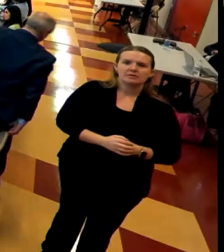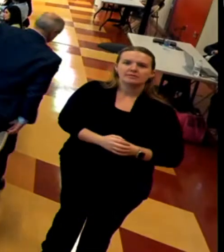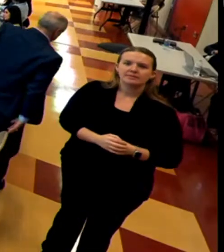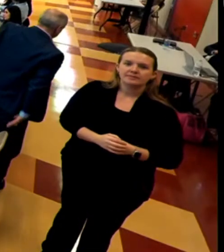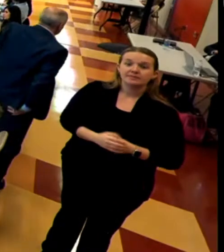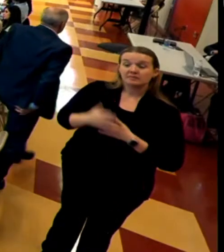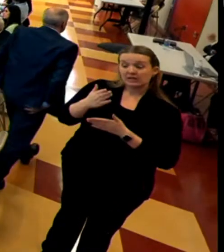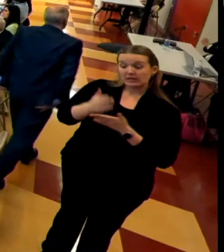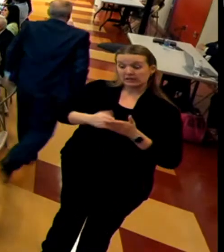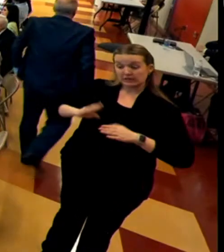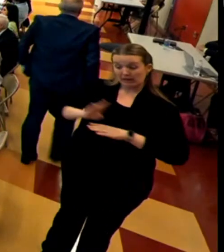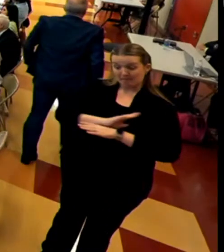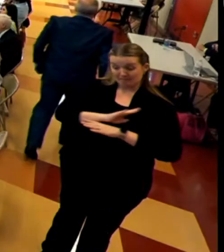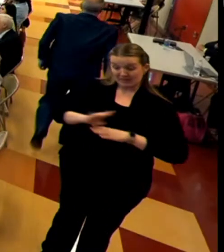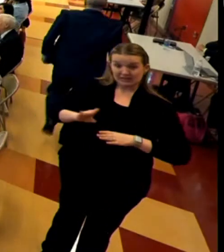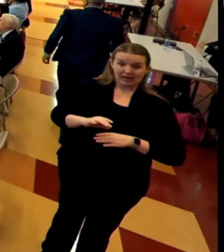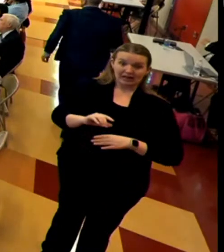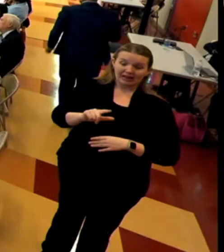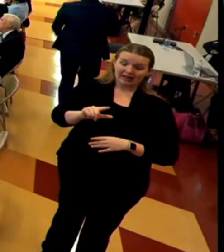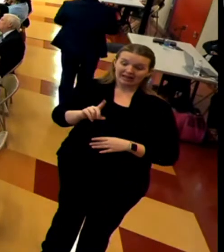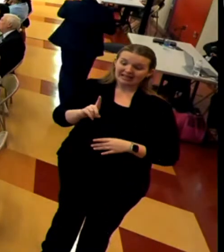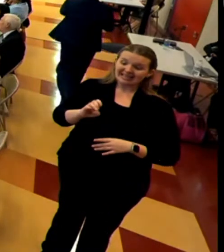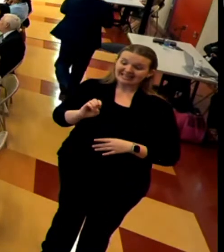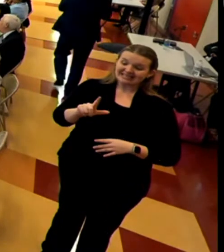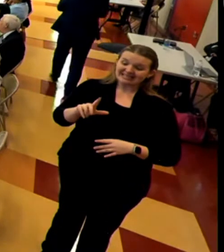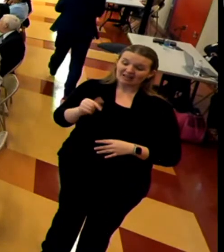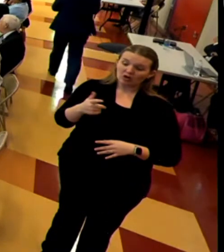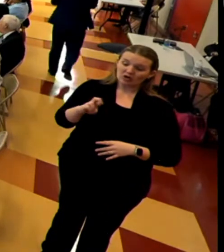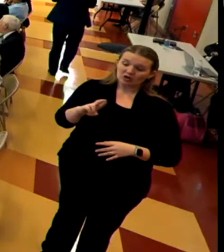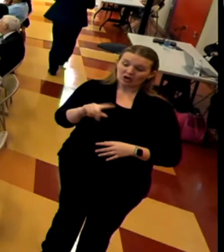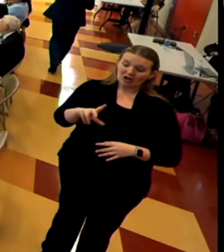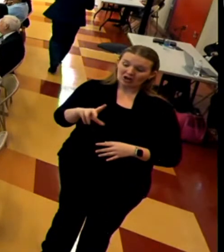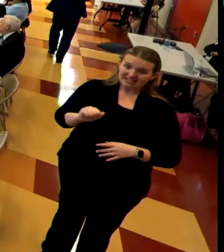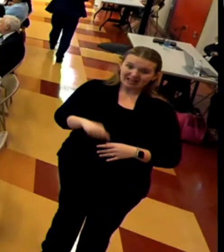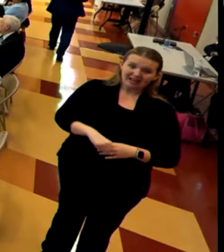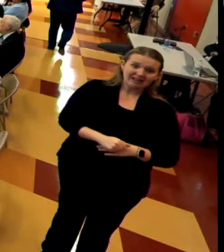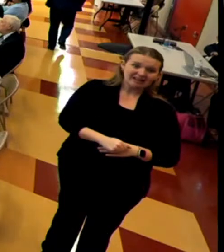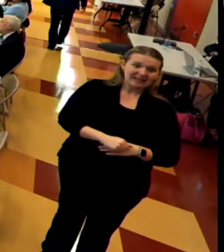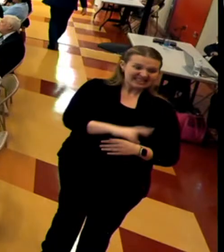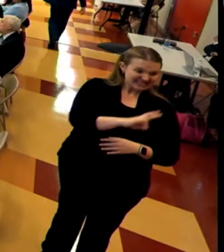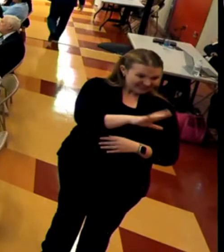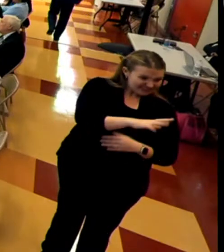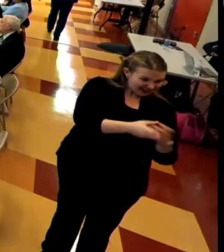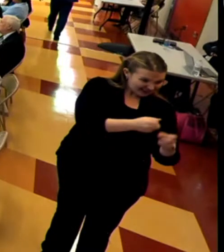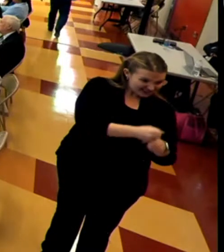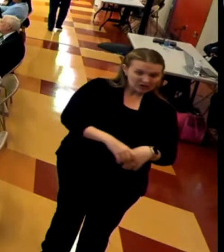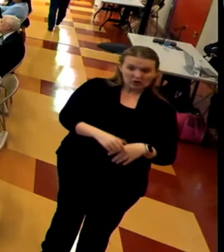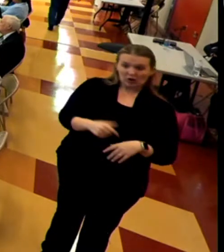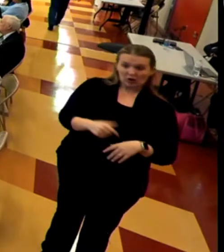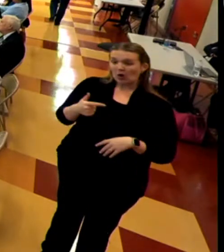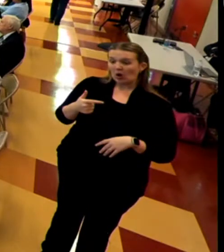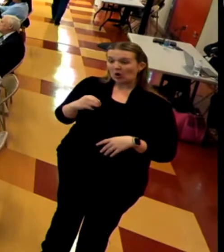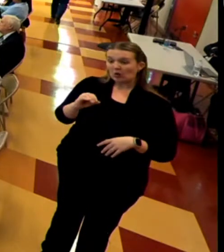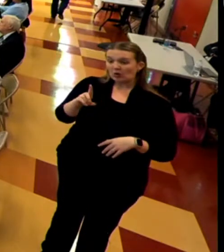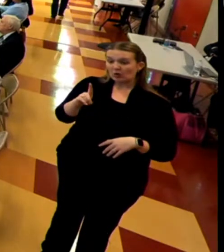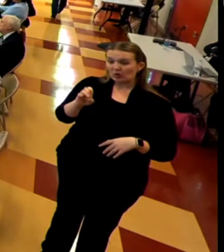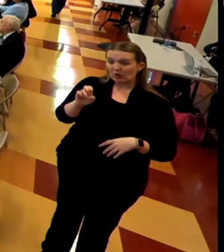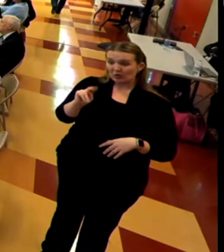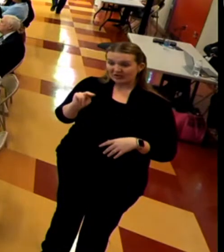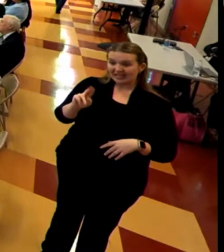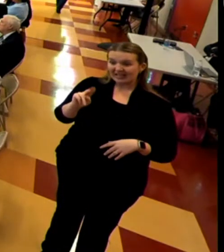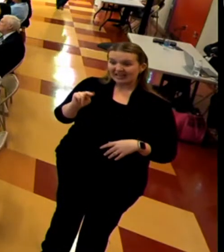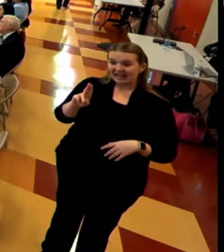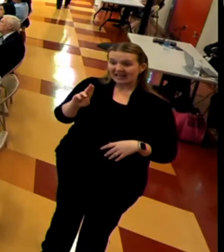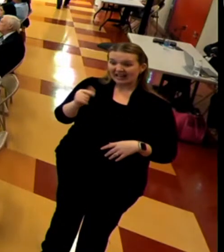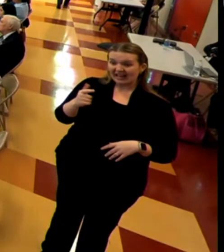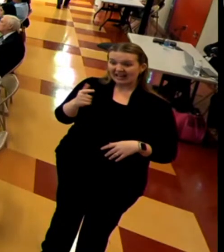Some of the businesses out here, like De La Garza Fence, have been out here for 70 years. Aguilera, 65 years. Golden Nugget, way down at the other end of where the Highway